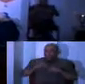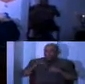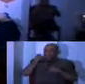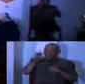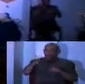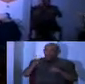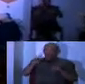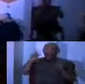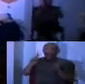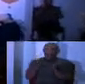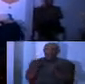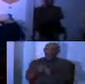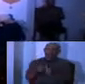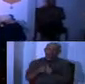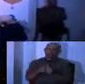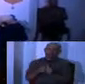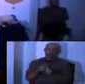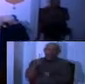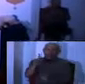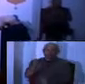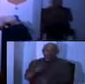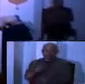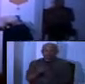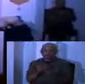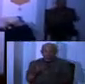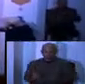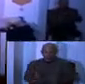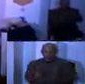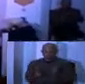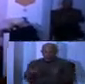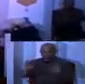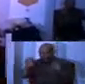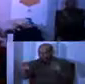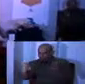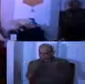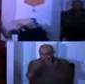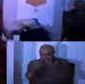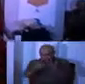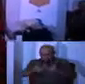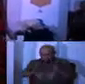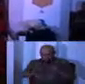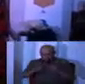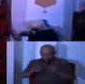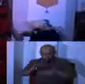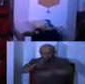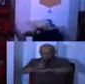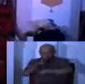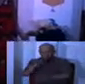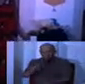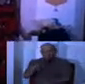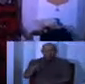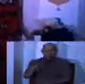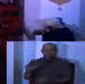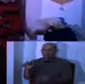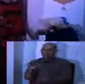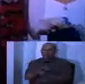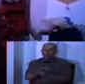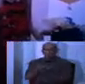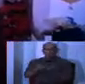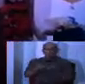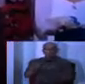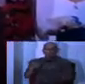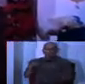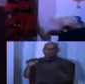to be perfect. That we somehow have to have our lives all in order, that we somehow have to be completely forgiven,